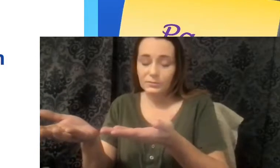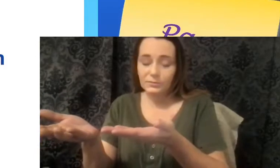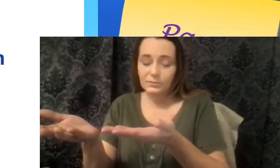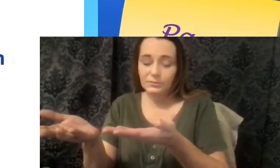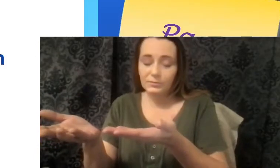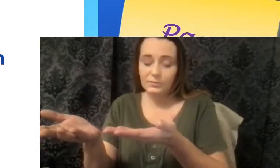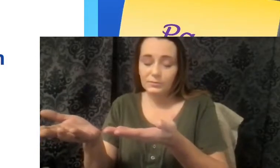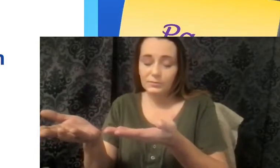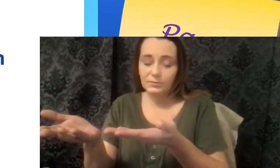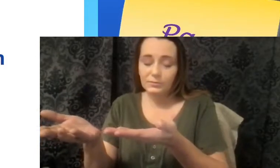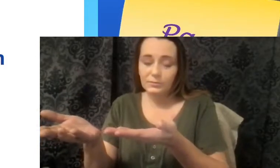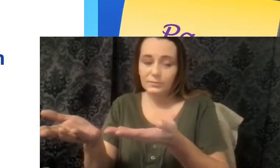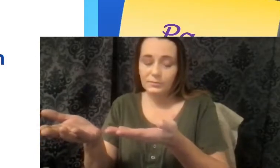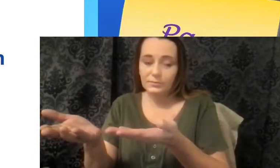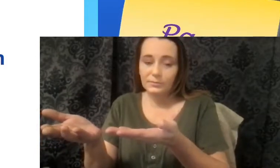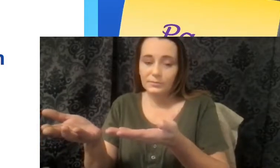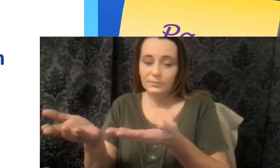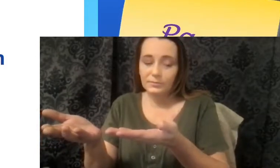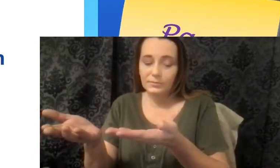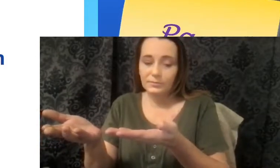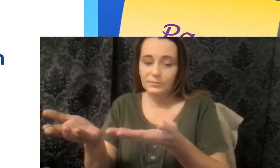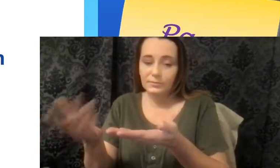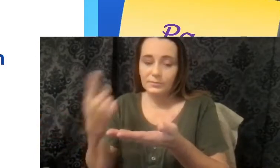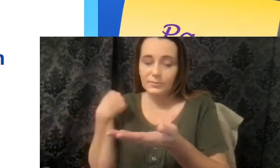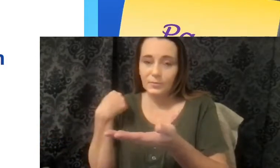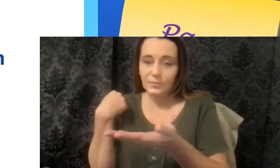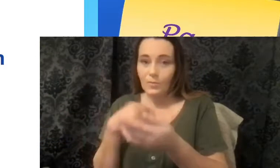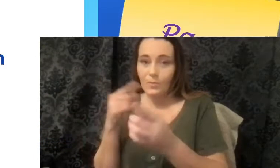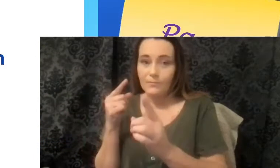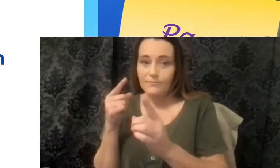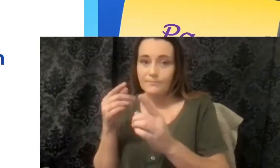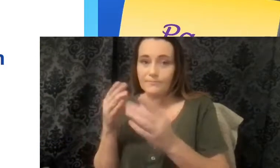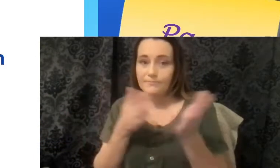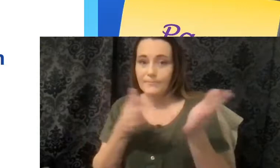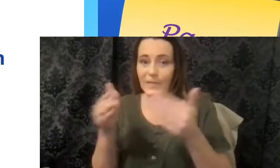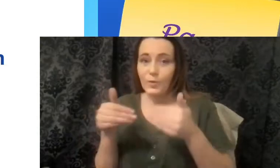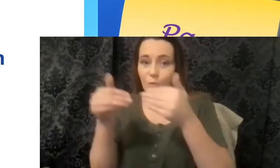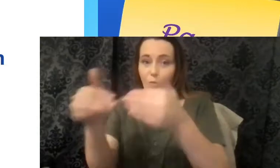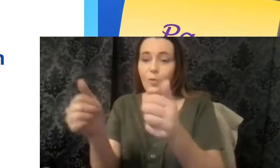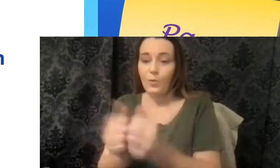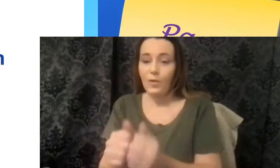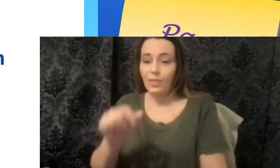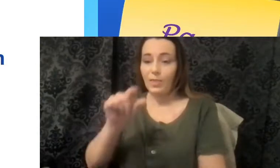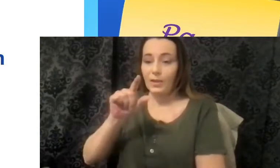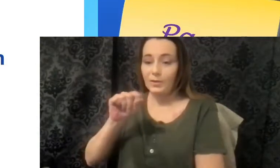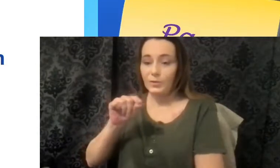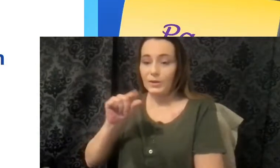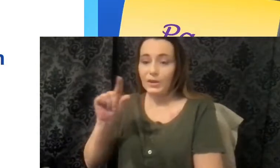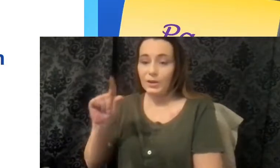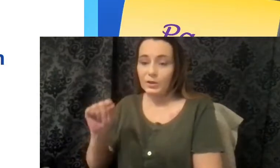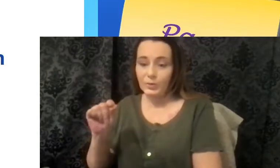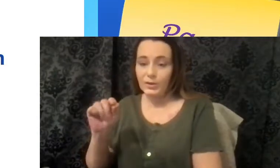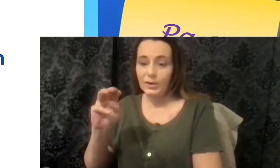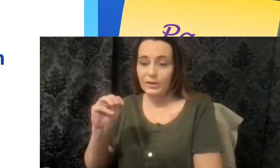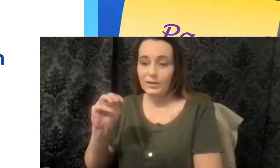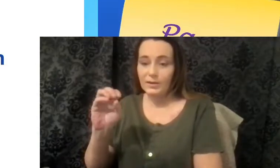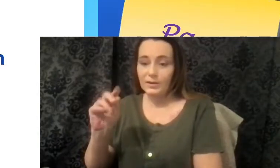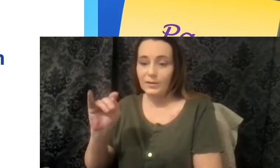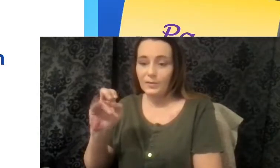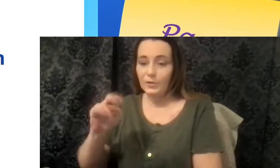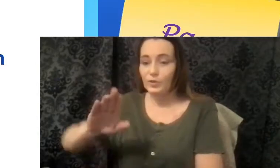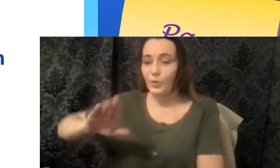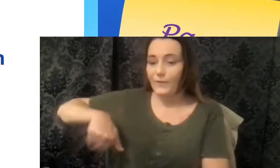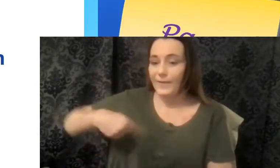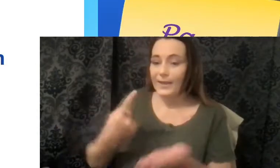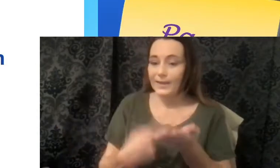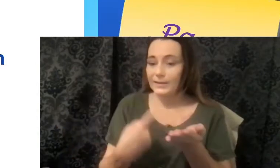I'm just saying we are more than likely intending to go ahead with the 2020 motion. Well, we haven't discussed that yet, but we're